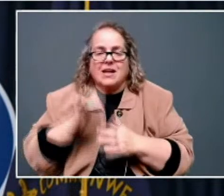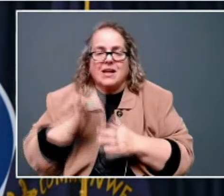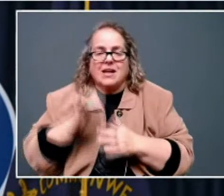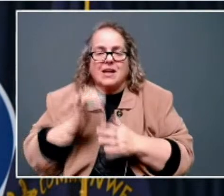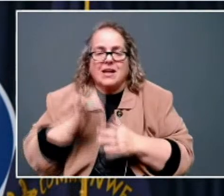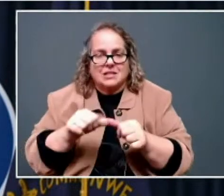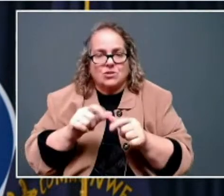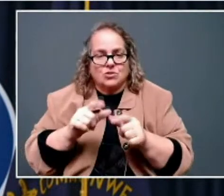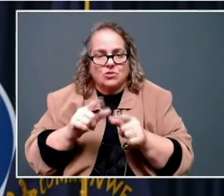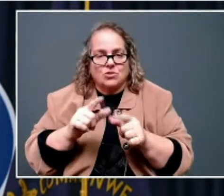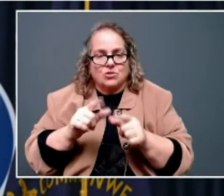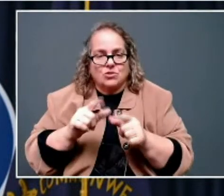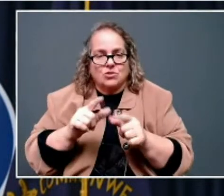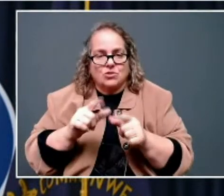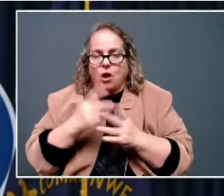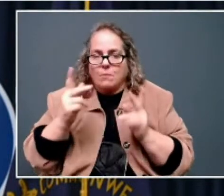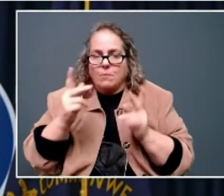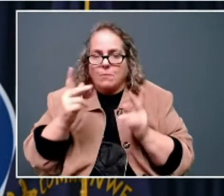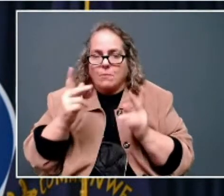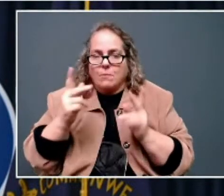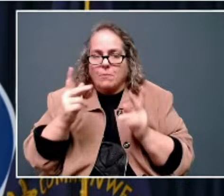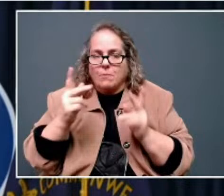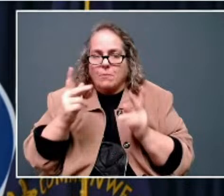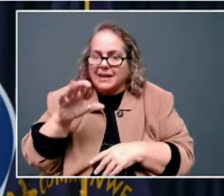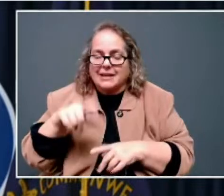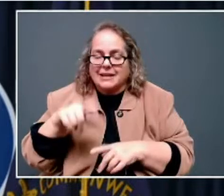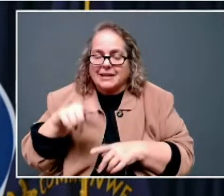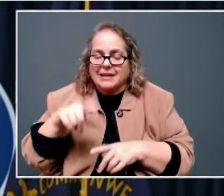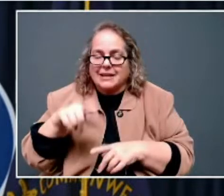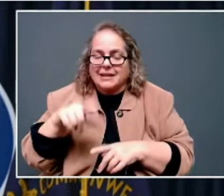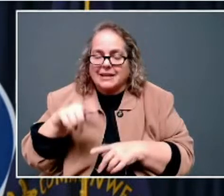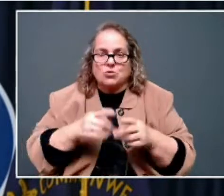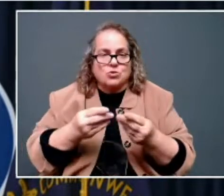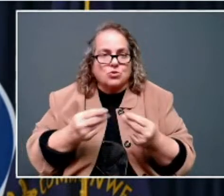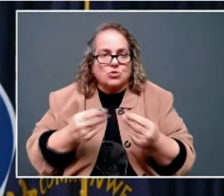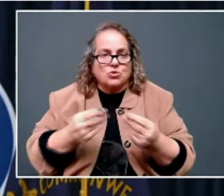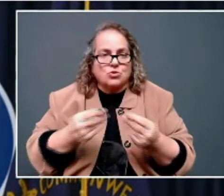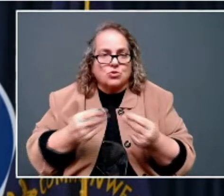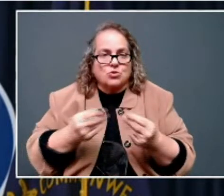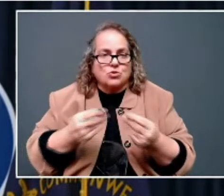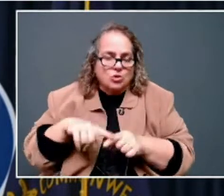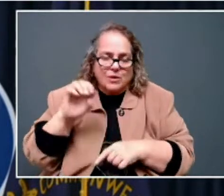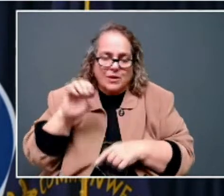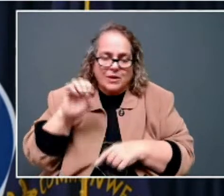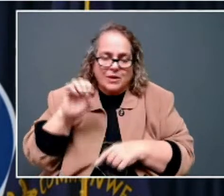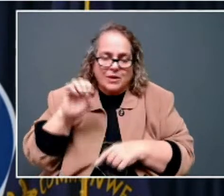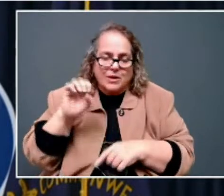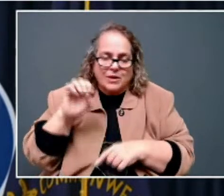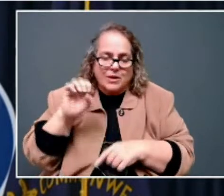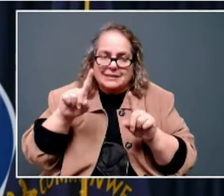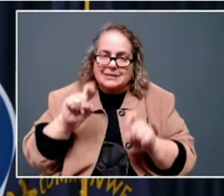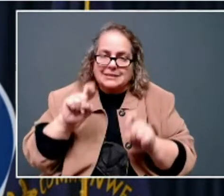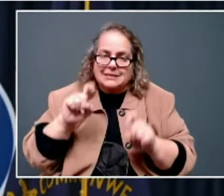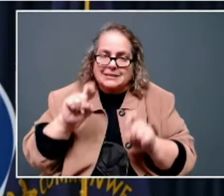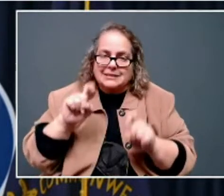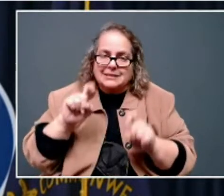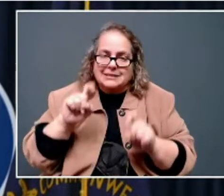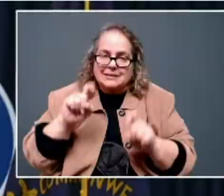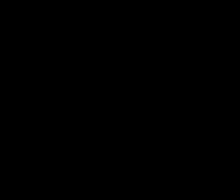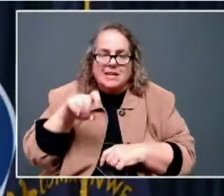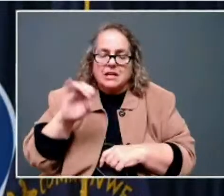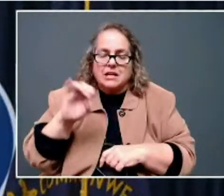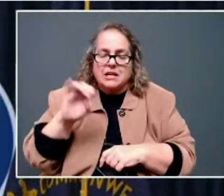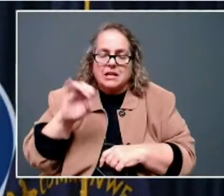in the public need to help contribute to the solution. One, don't go to an ER just to get a test. Only go to an ER if you really need emergency care.